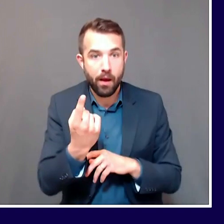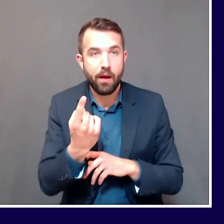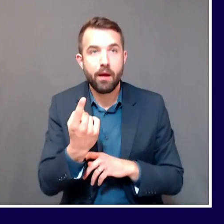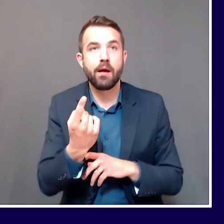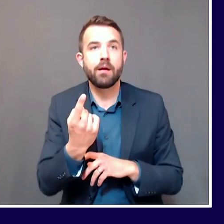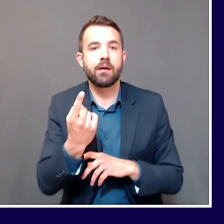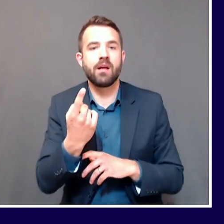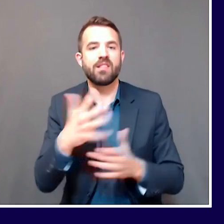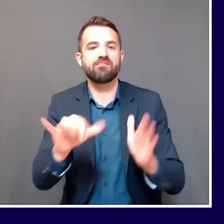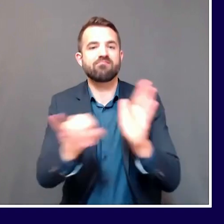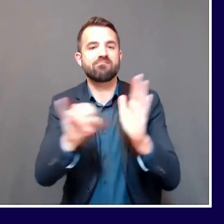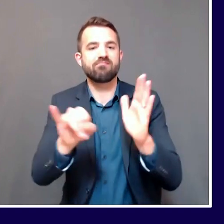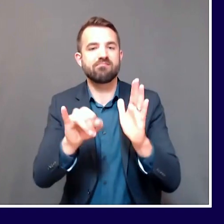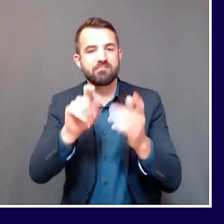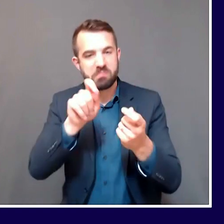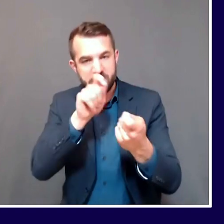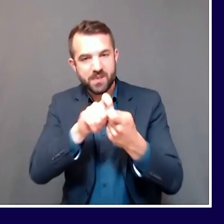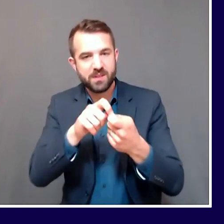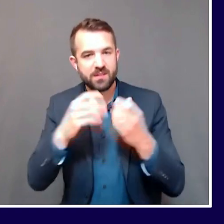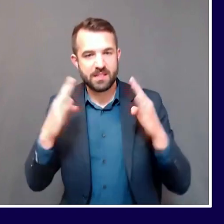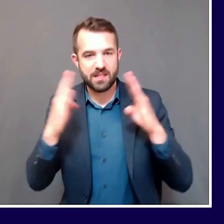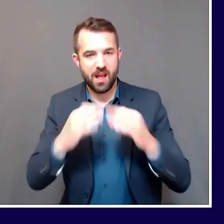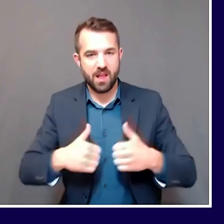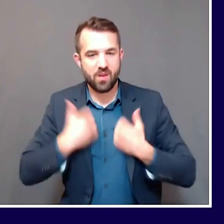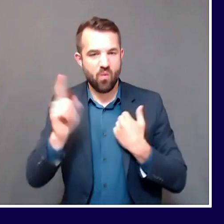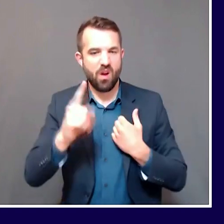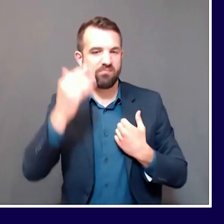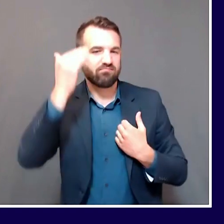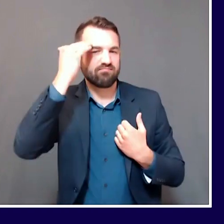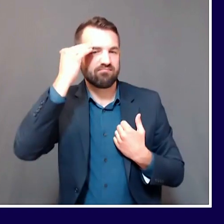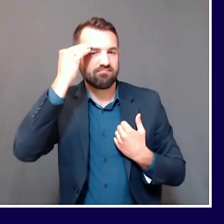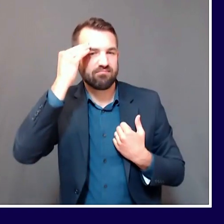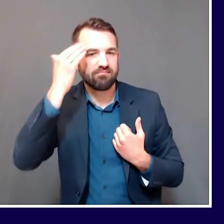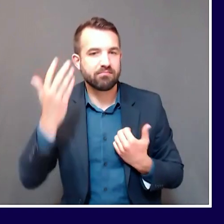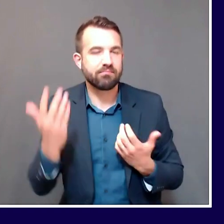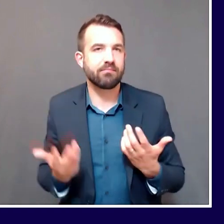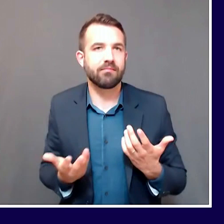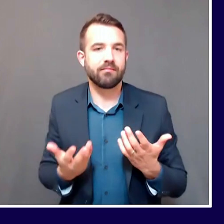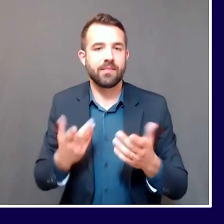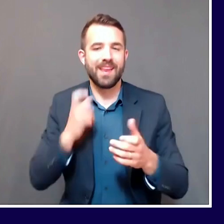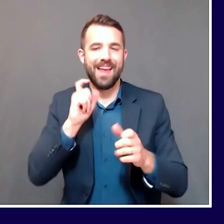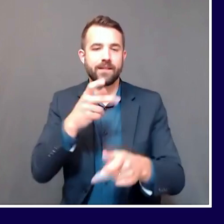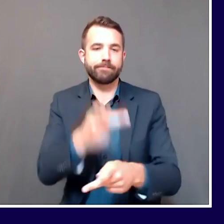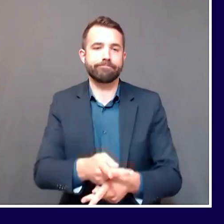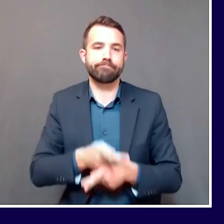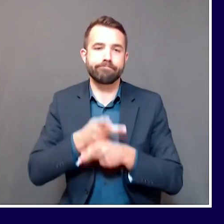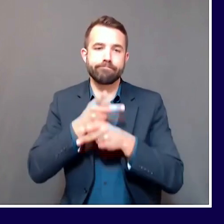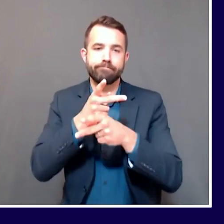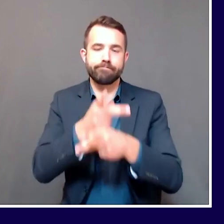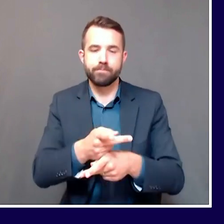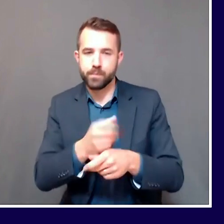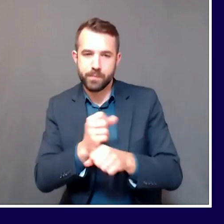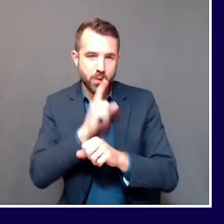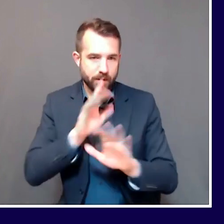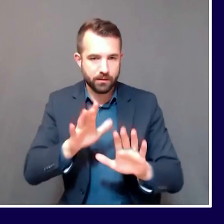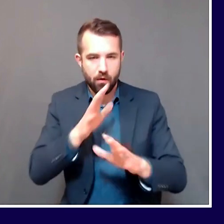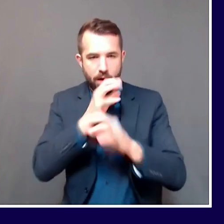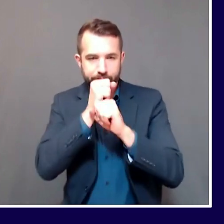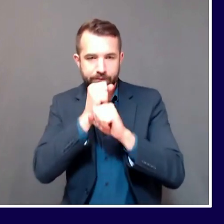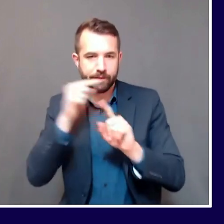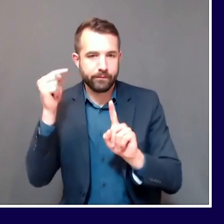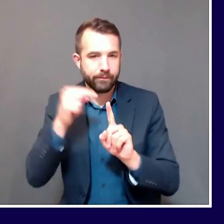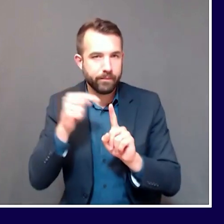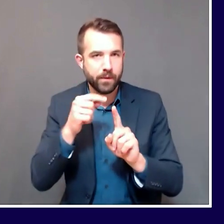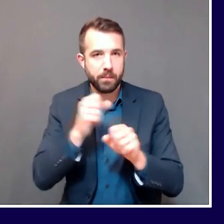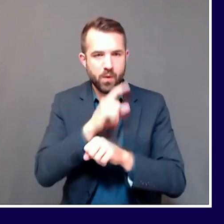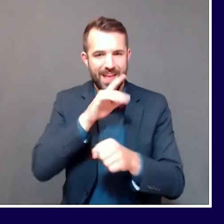code that they were in. And so similar to as we did with the zip code data, we needed to make sure that we had guardrails in place